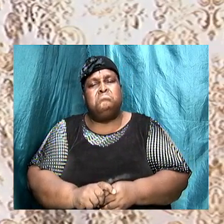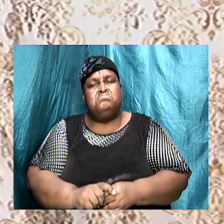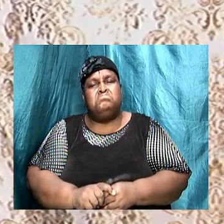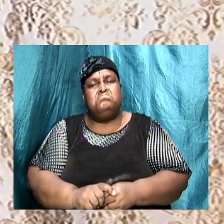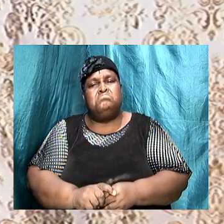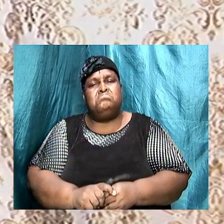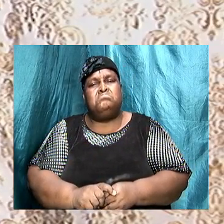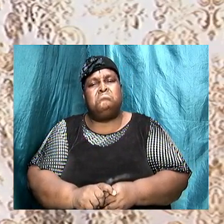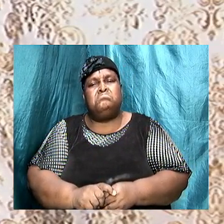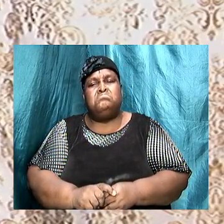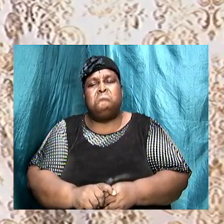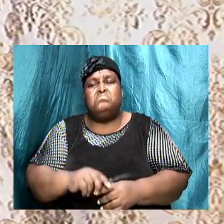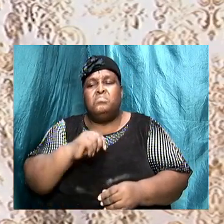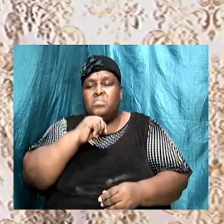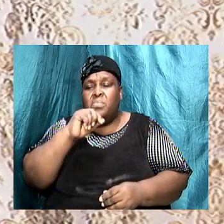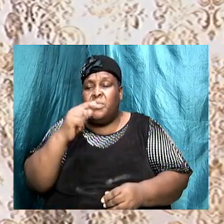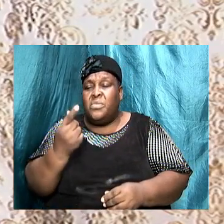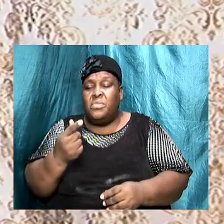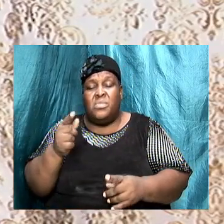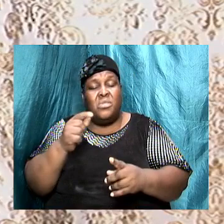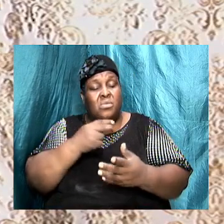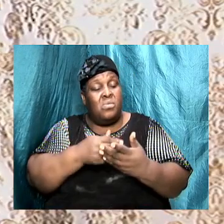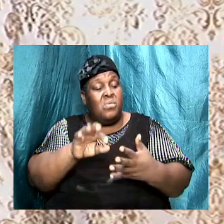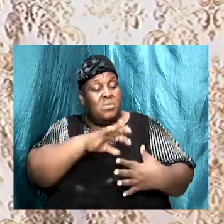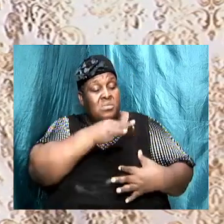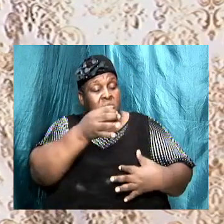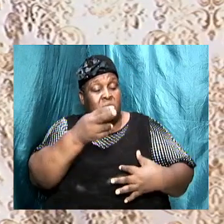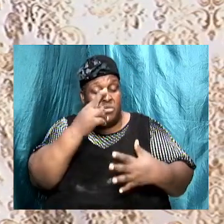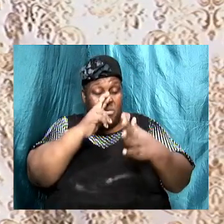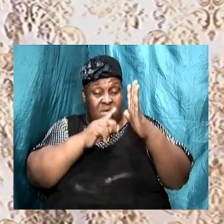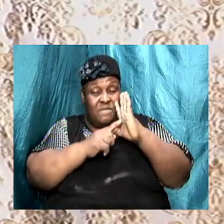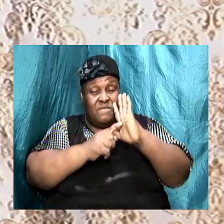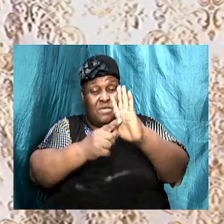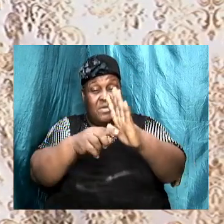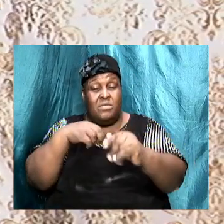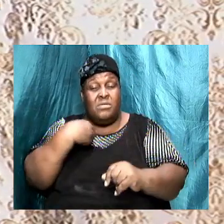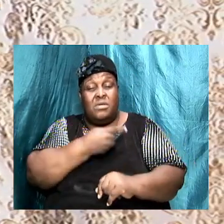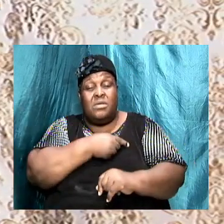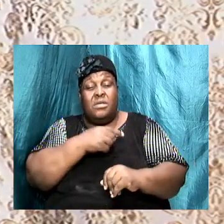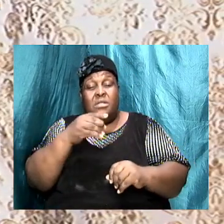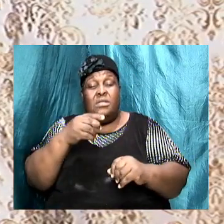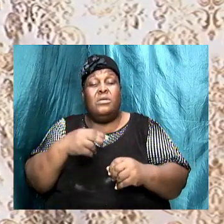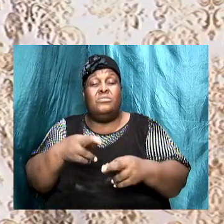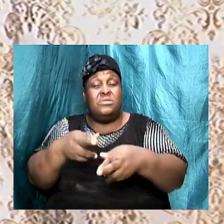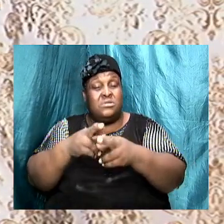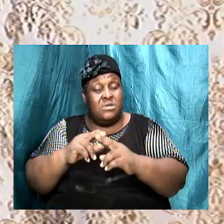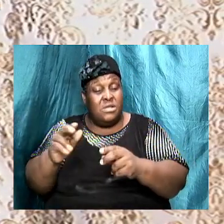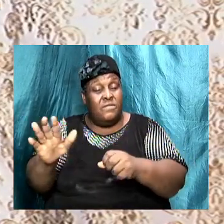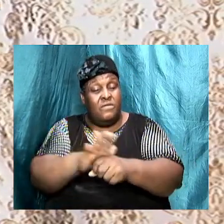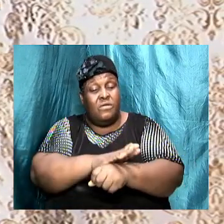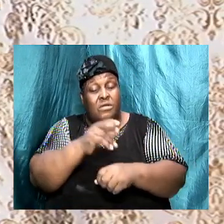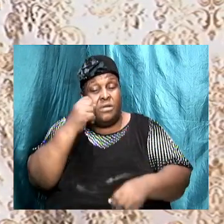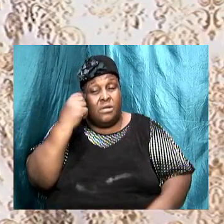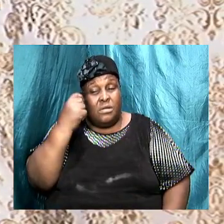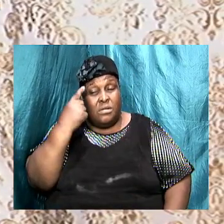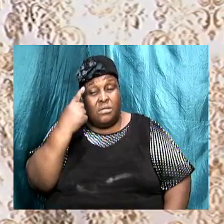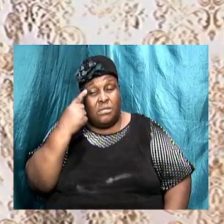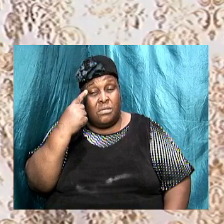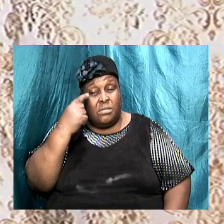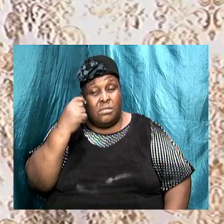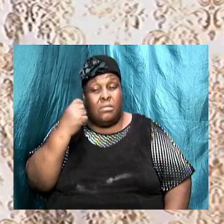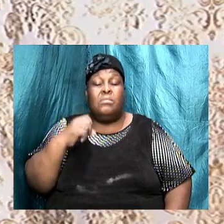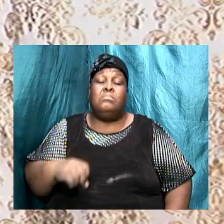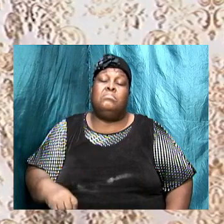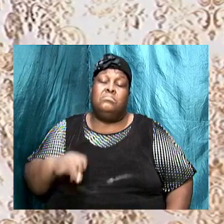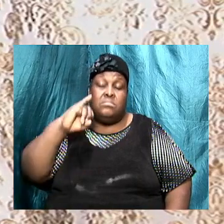it was not until the Holy Spirit revealed it to us then we get that full understanding. The Bible in St. John 16